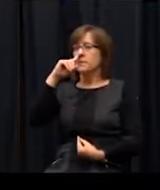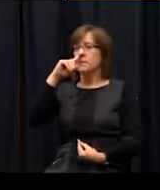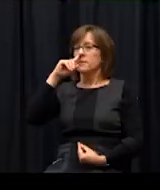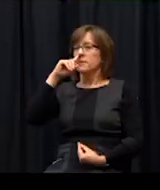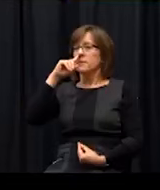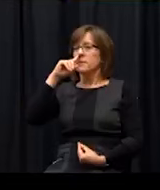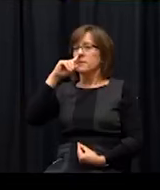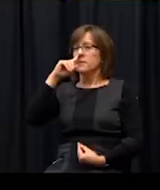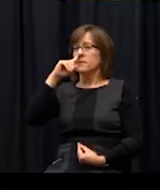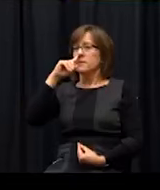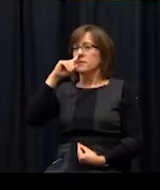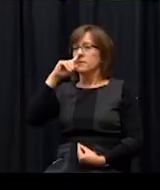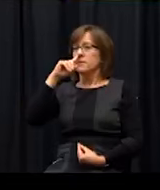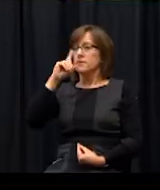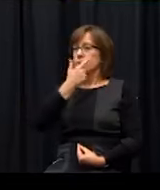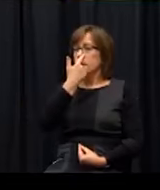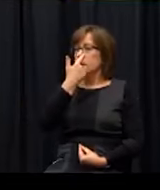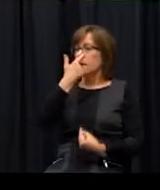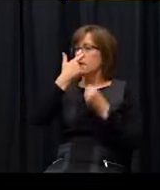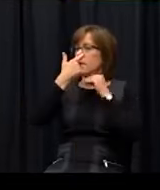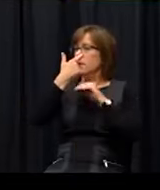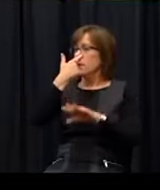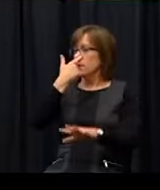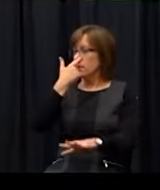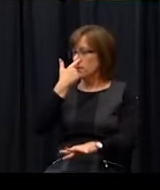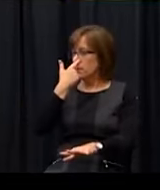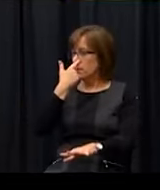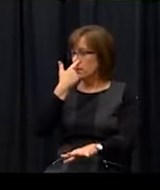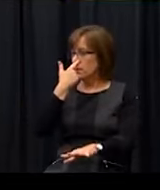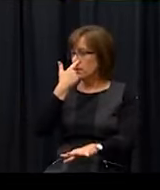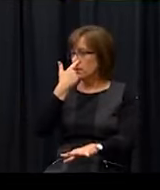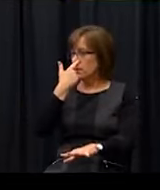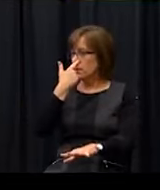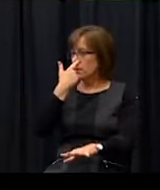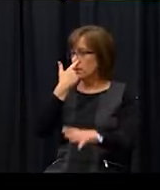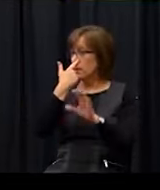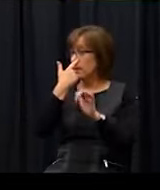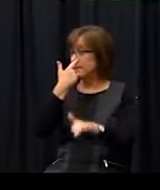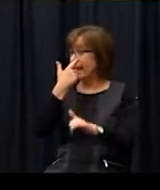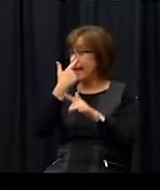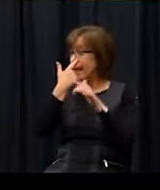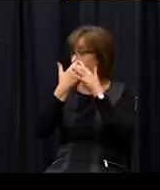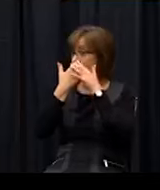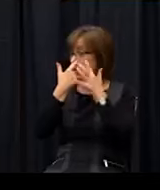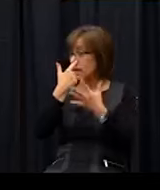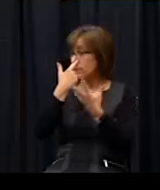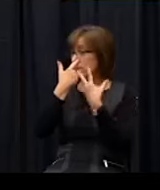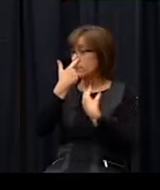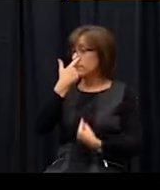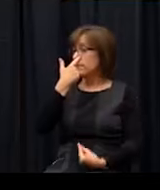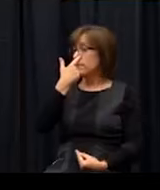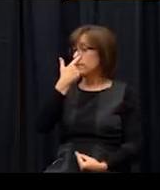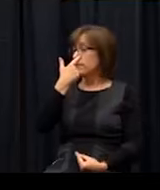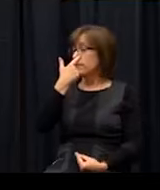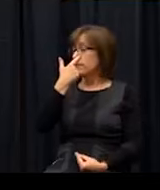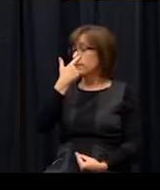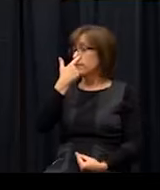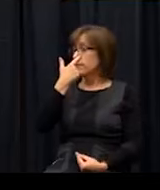inhale. Cover your left nostril, exhale. Your left nostril is covered, you inhale,